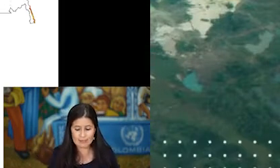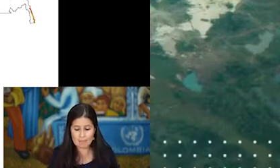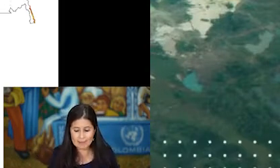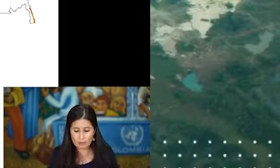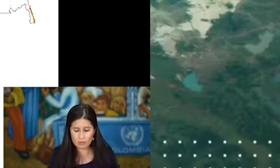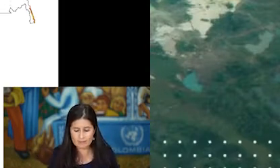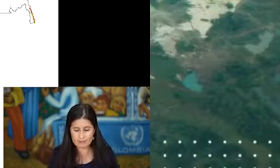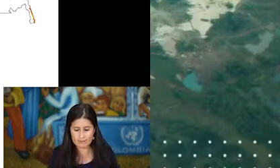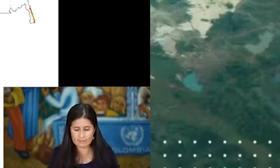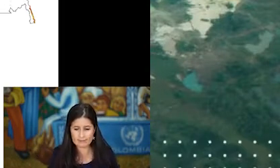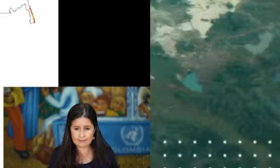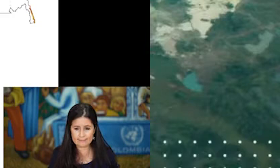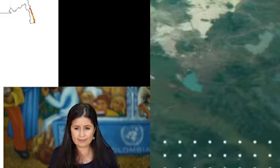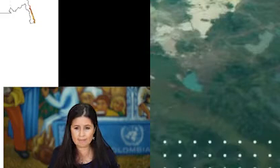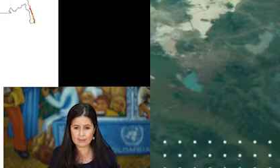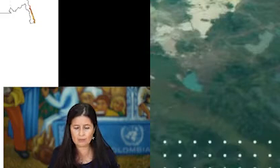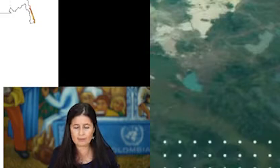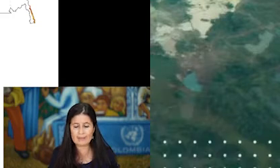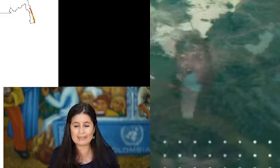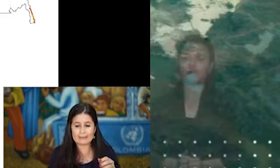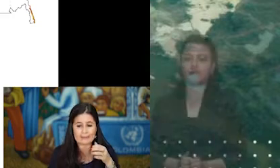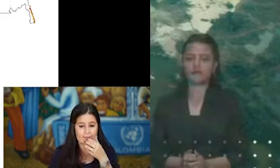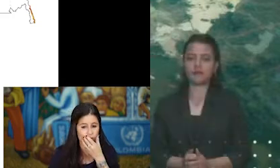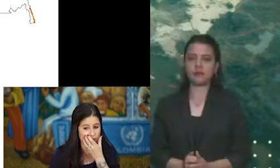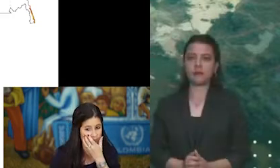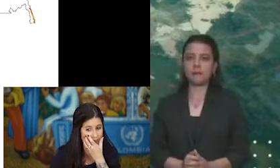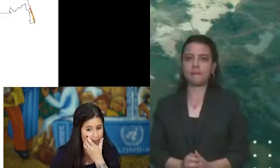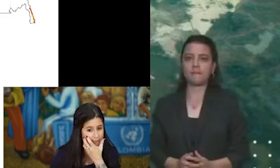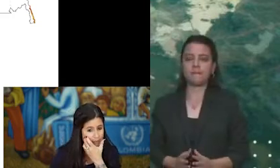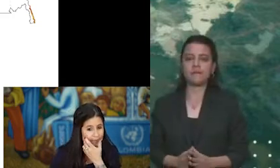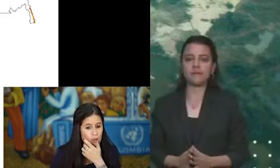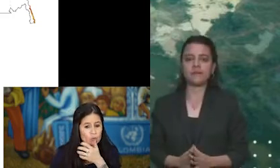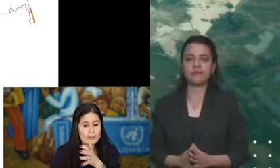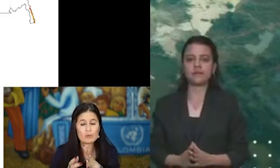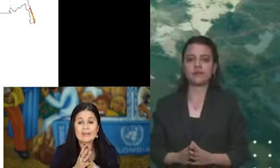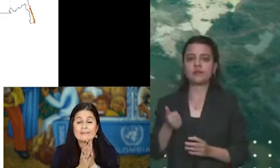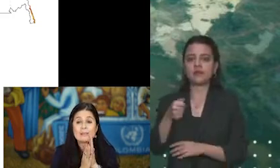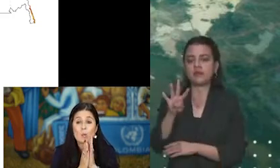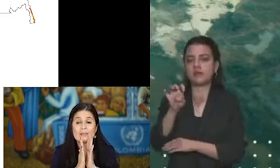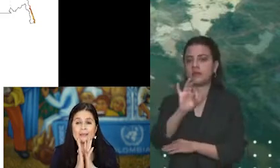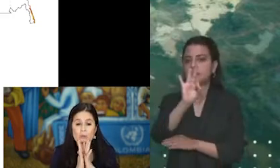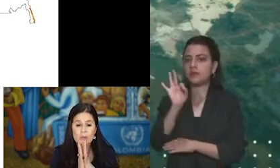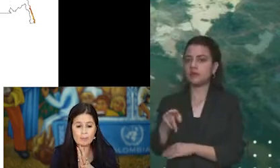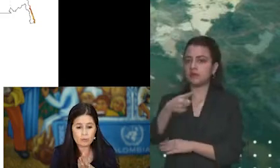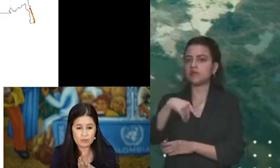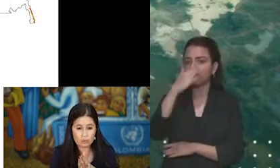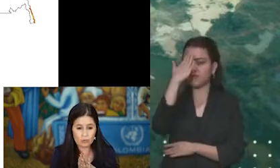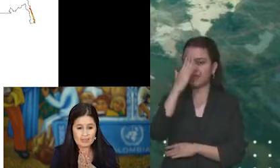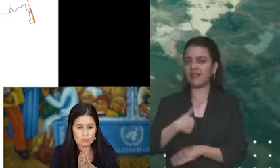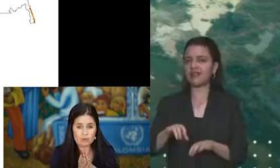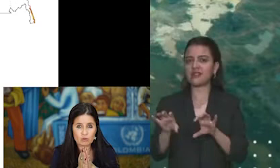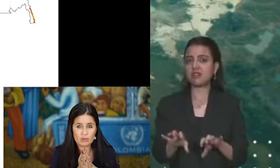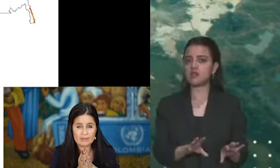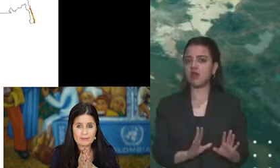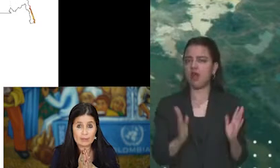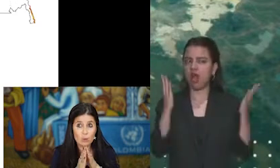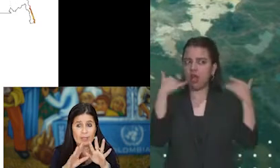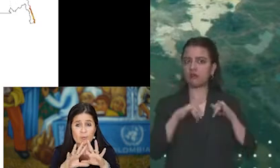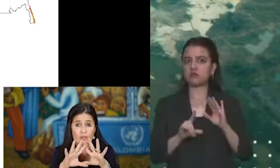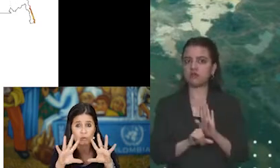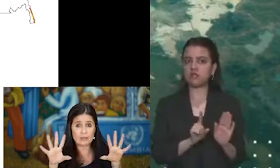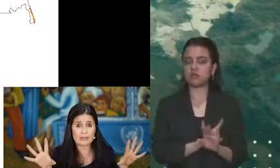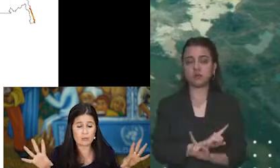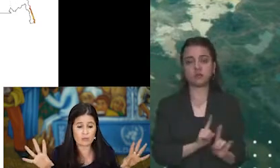framework of this element for environmental restrictions, we find that 59% of the illicit exploitation, not of